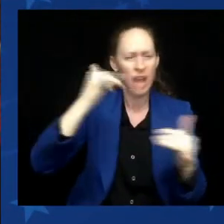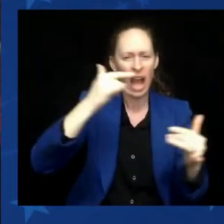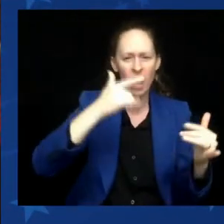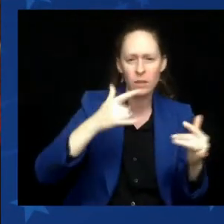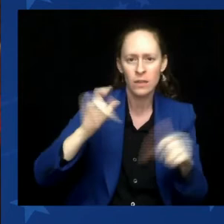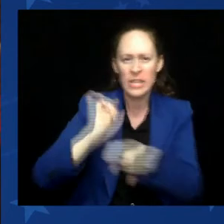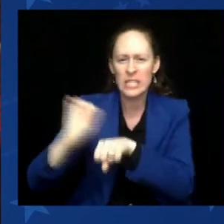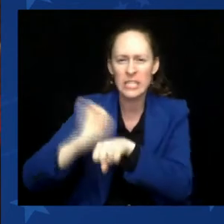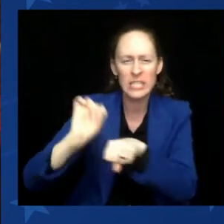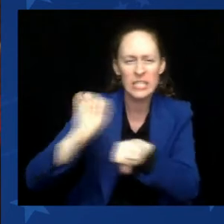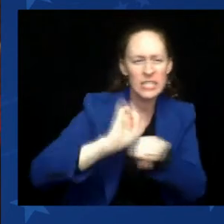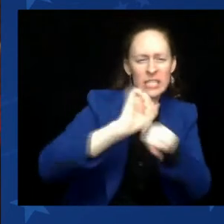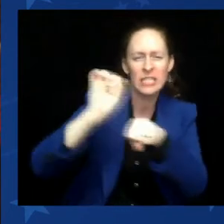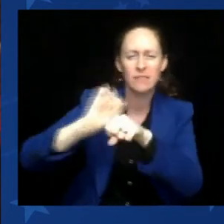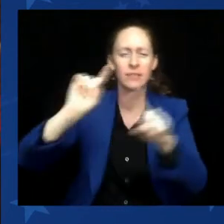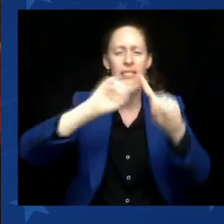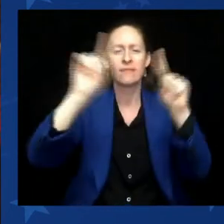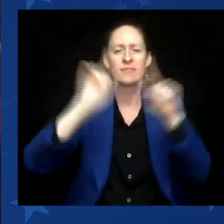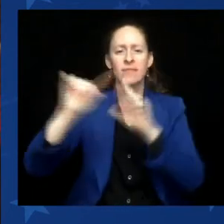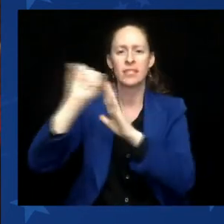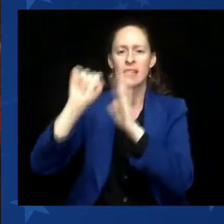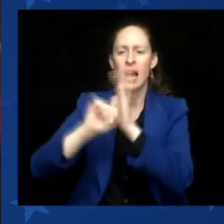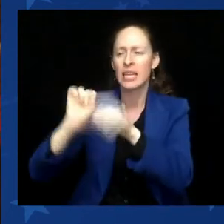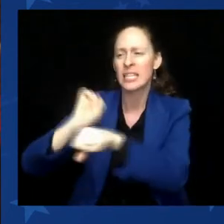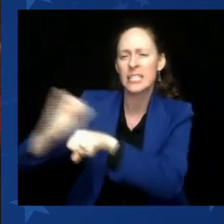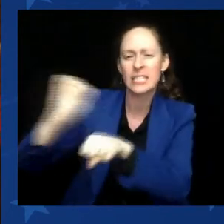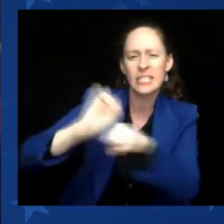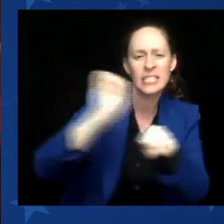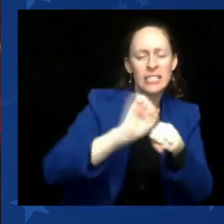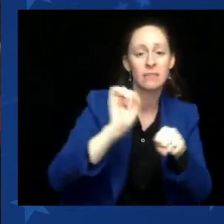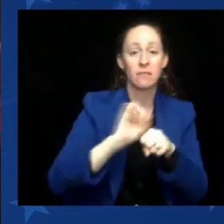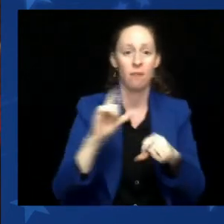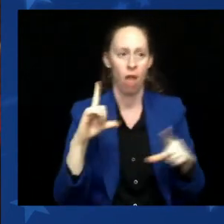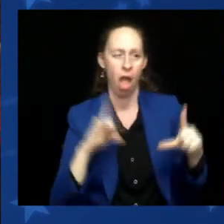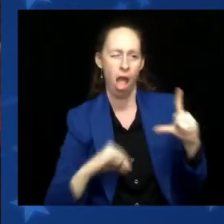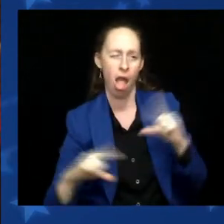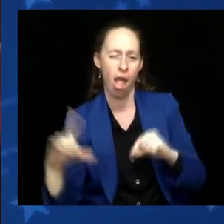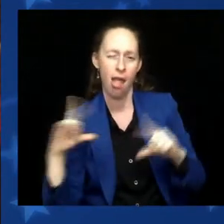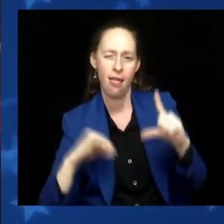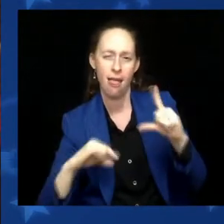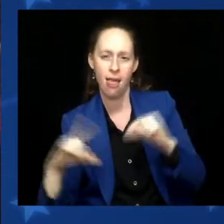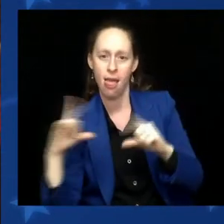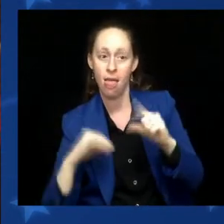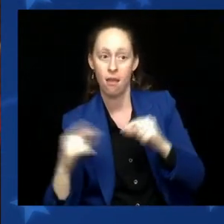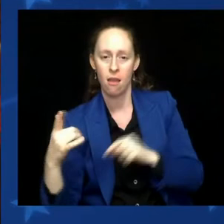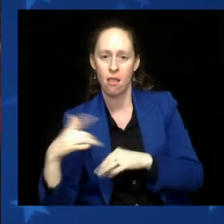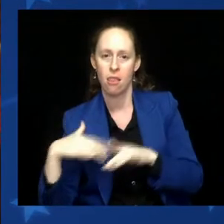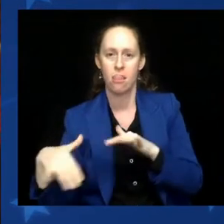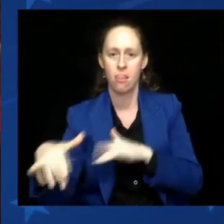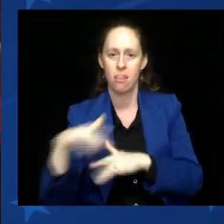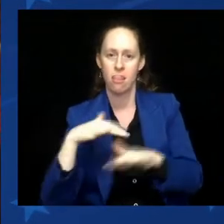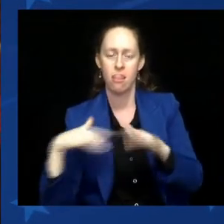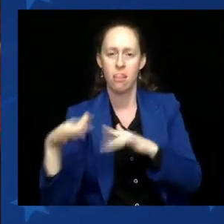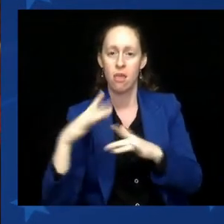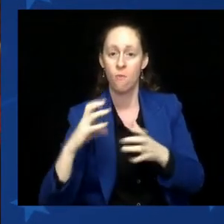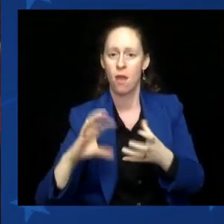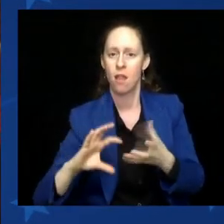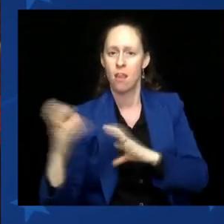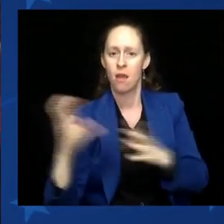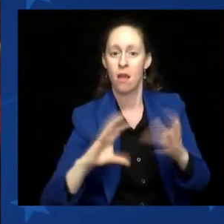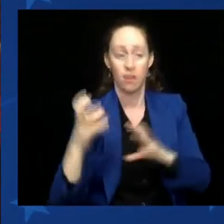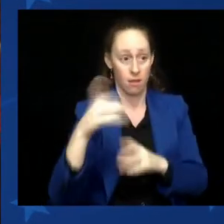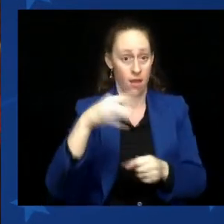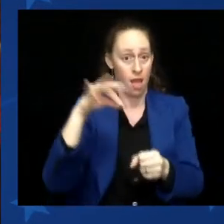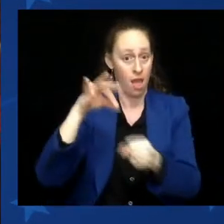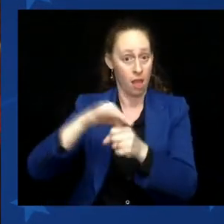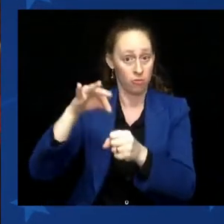to partisans and cronies, empowering election deniers to undermine democracy itself.